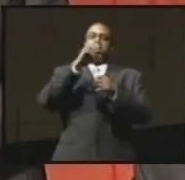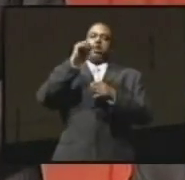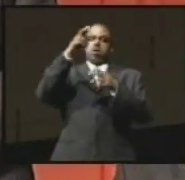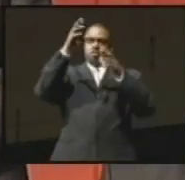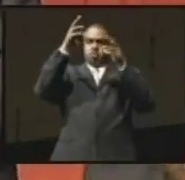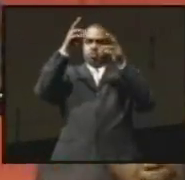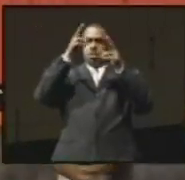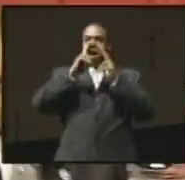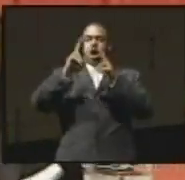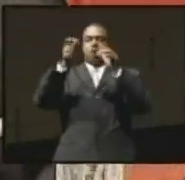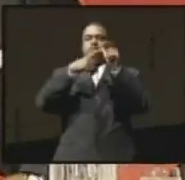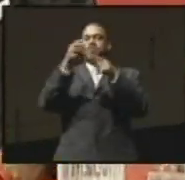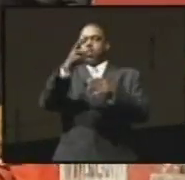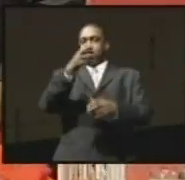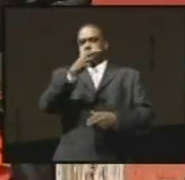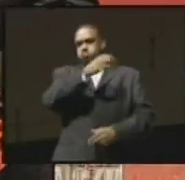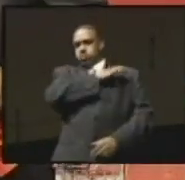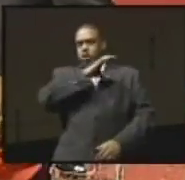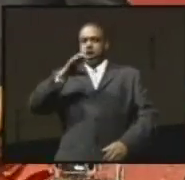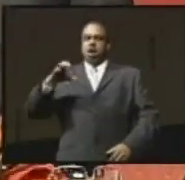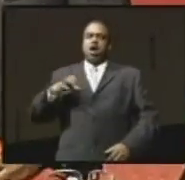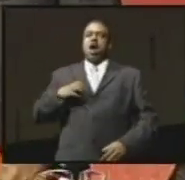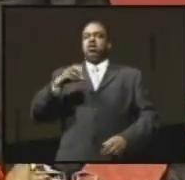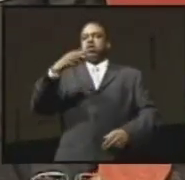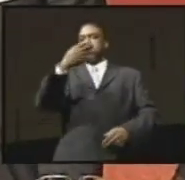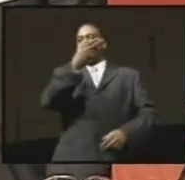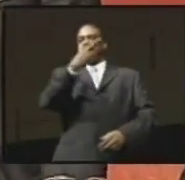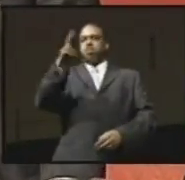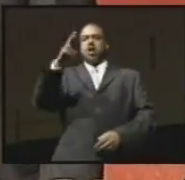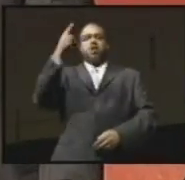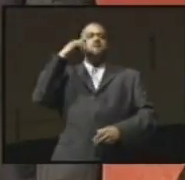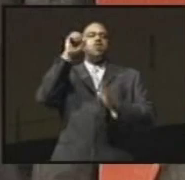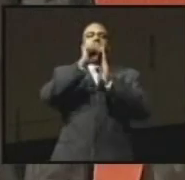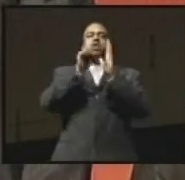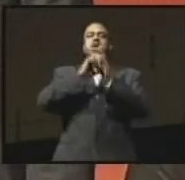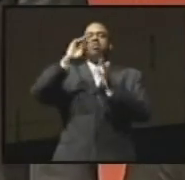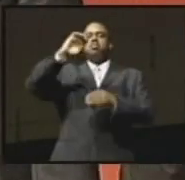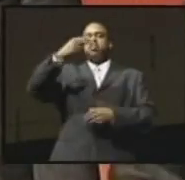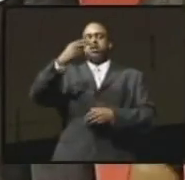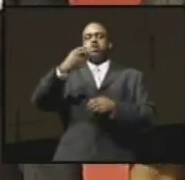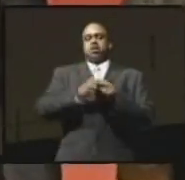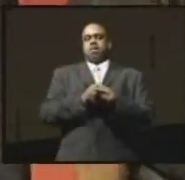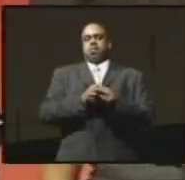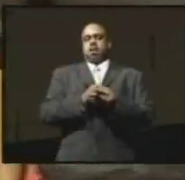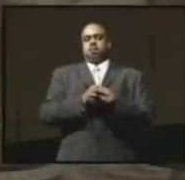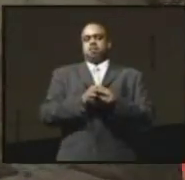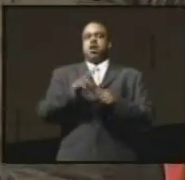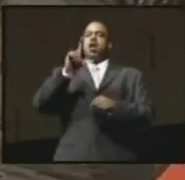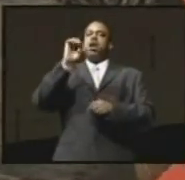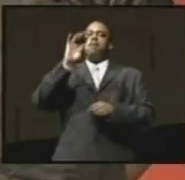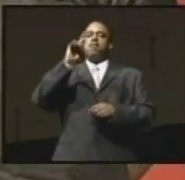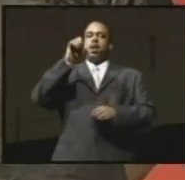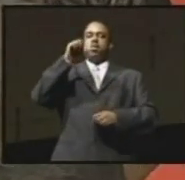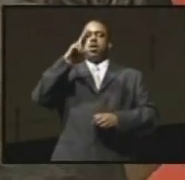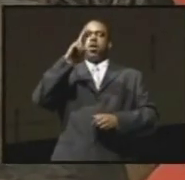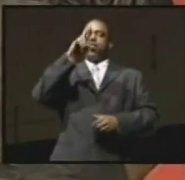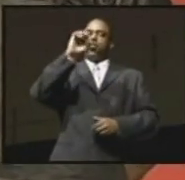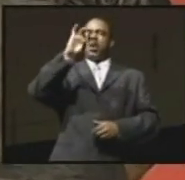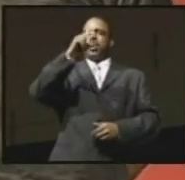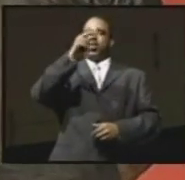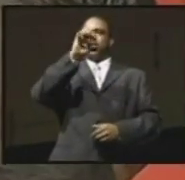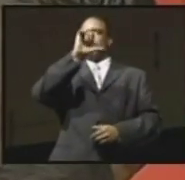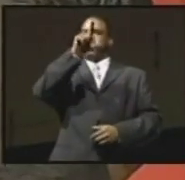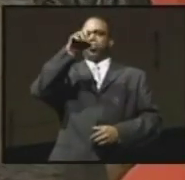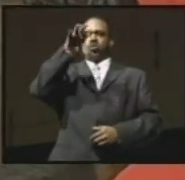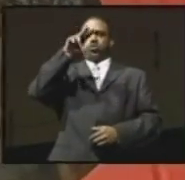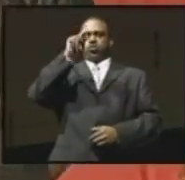III, House of Representatives for the State of Michigan. Mr. Lumbubba Reynolds, owner of Studio